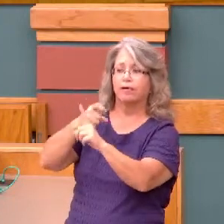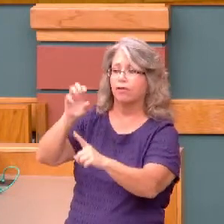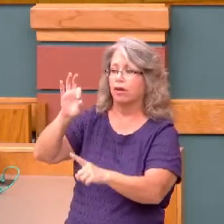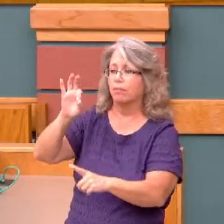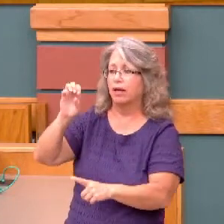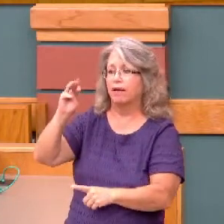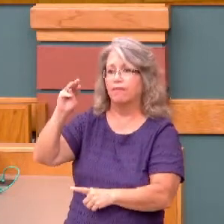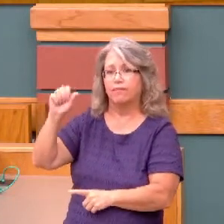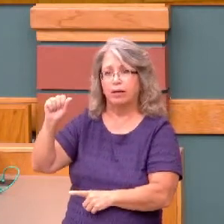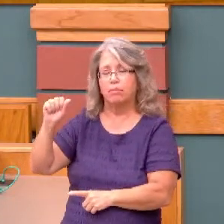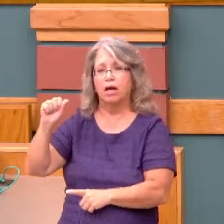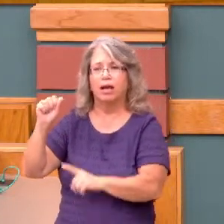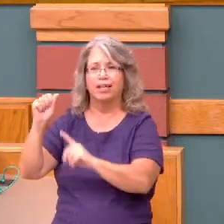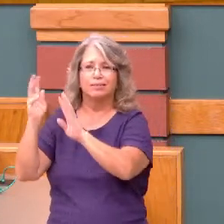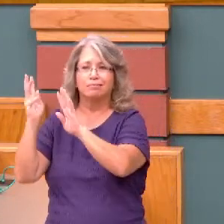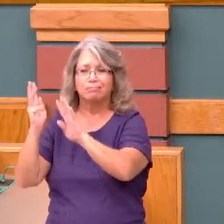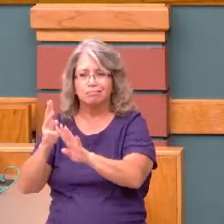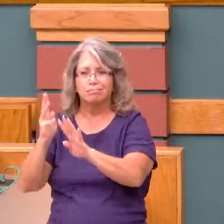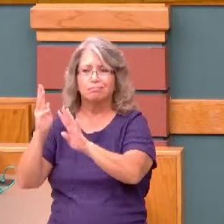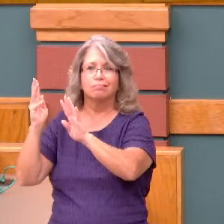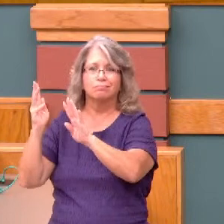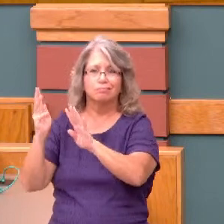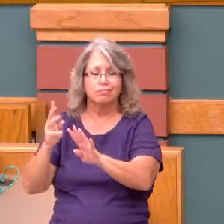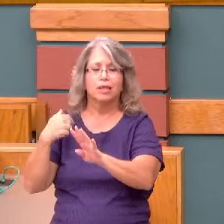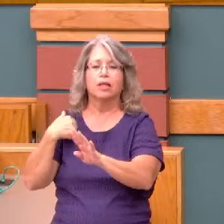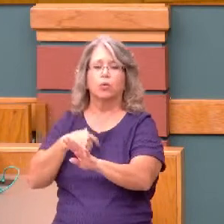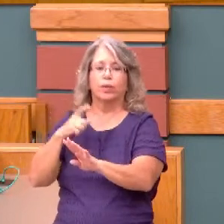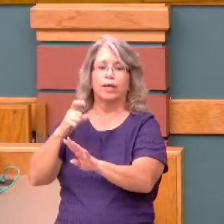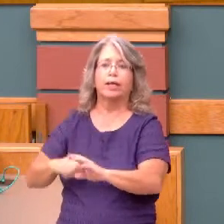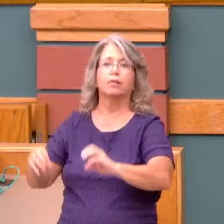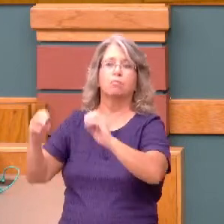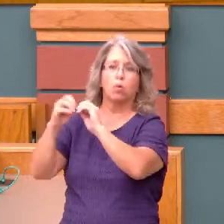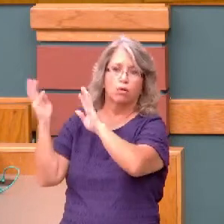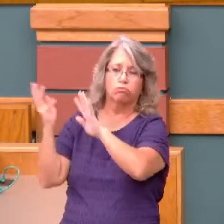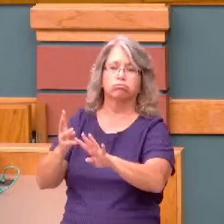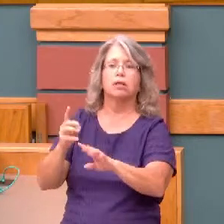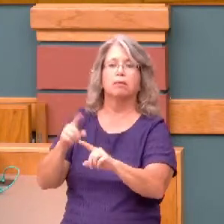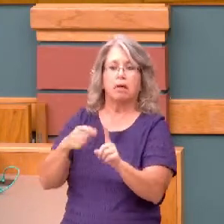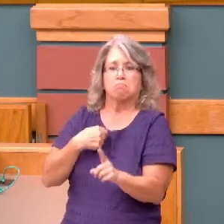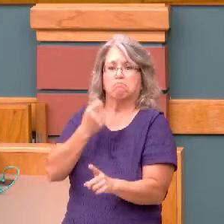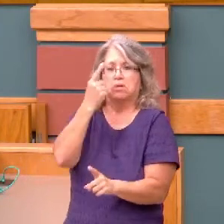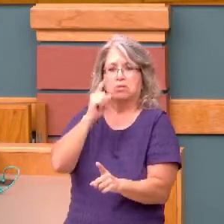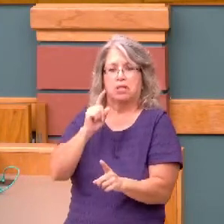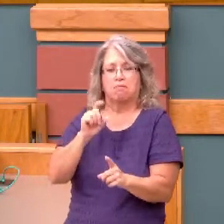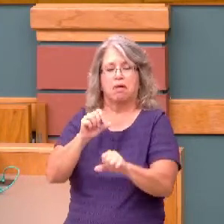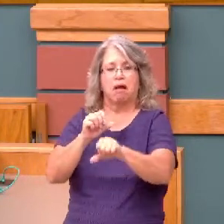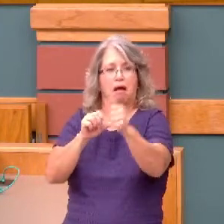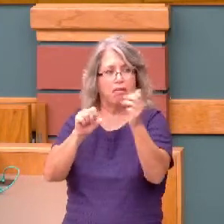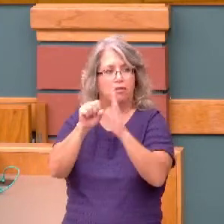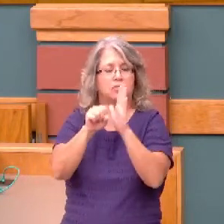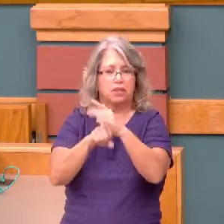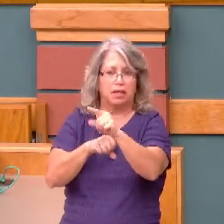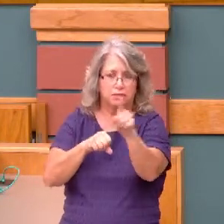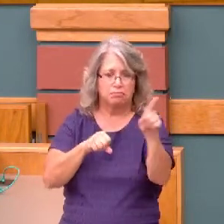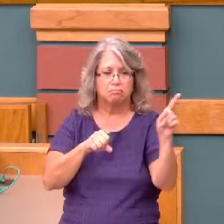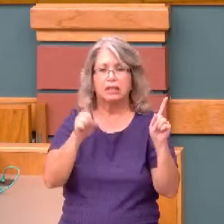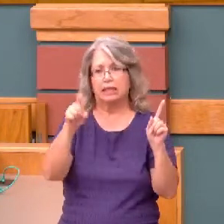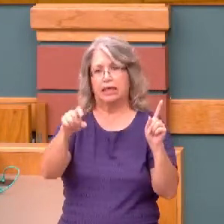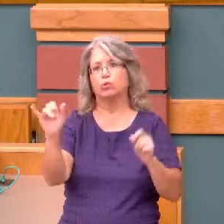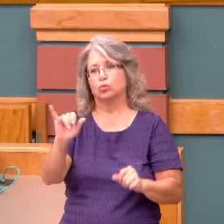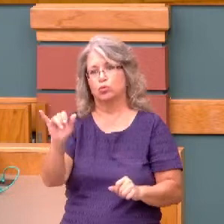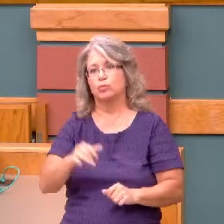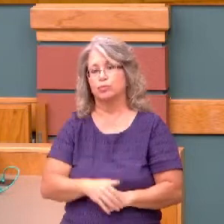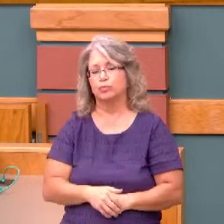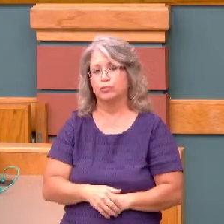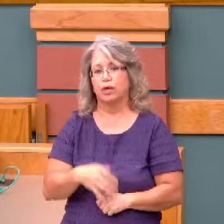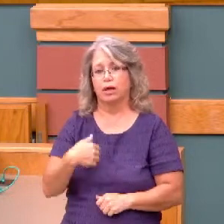need sort of a free flow. But we understand that everybody is in need now. As I told everybody, we